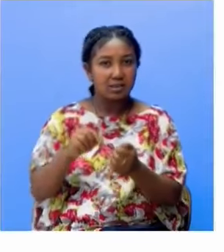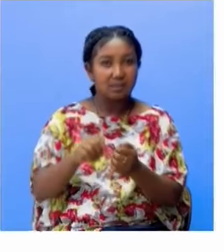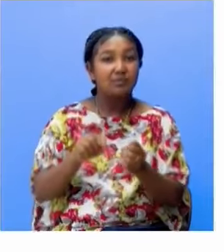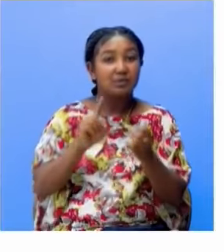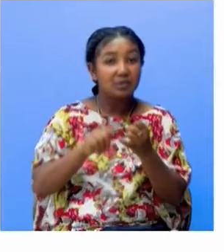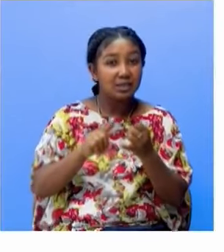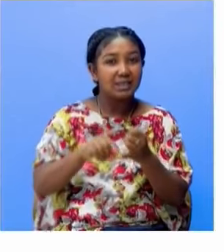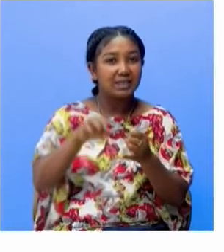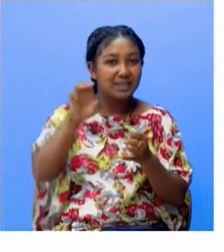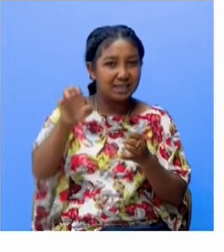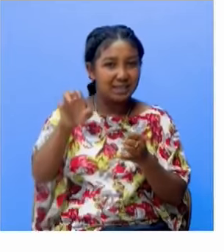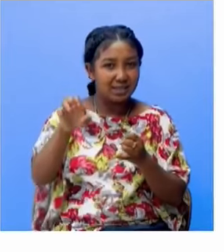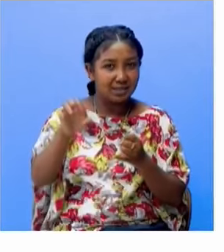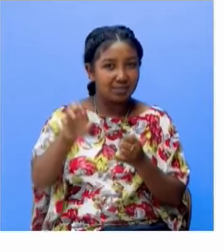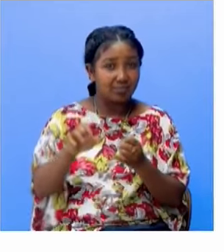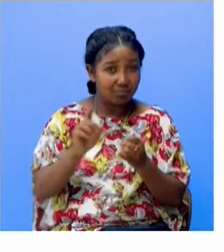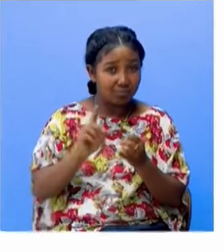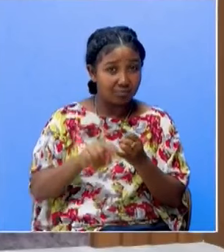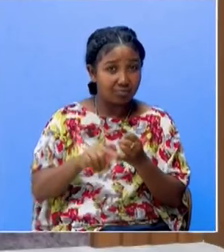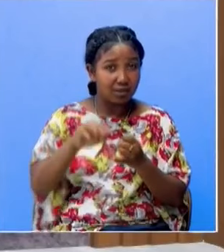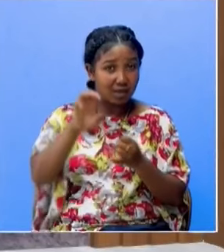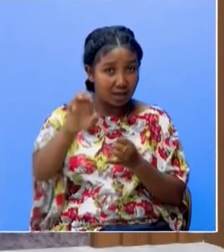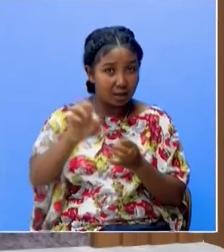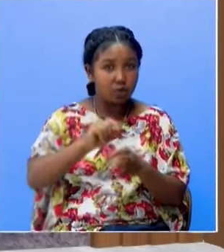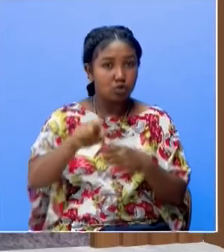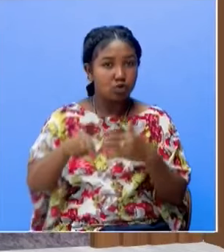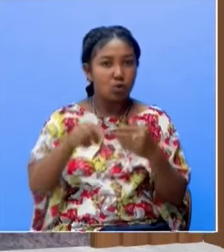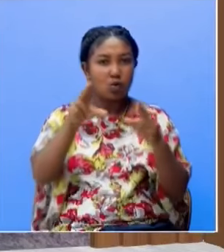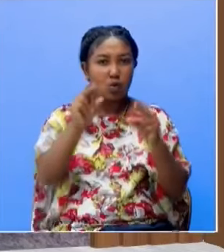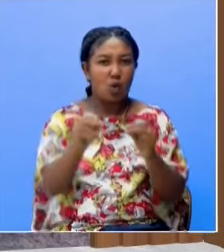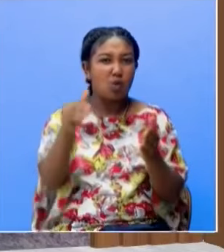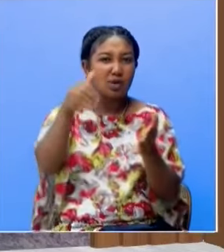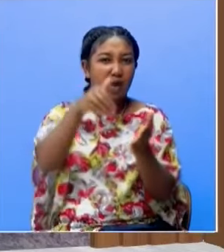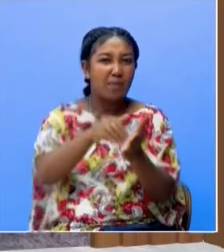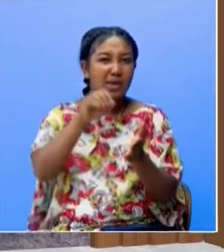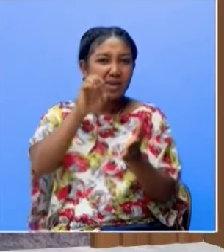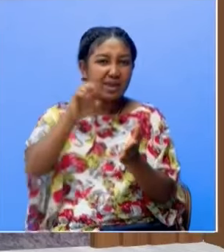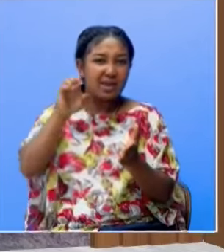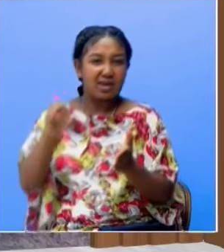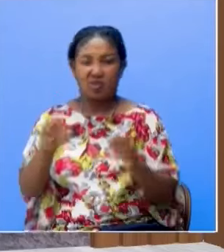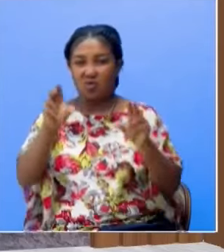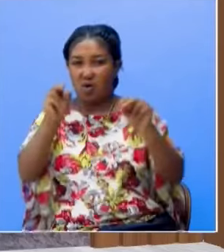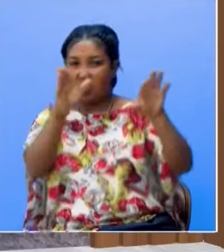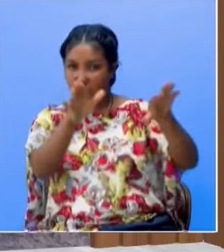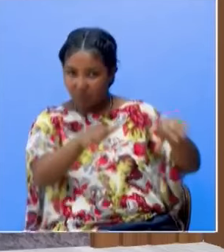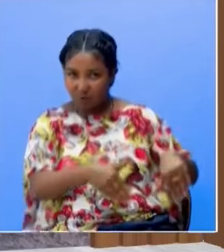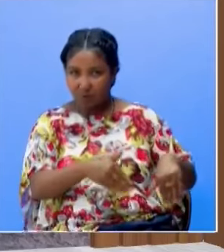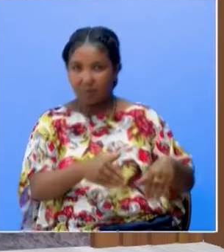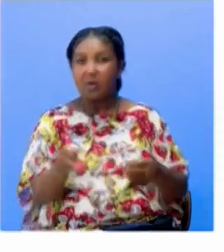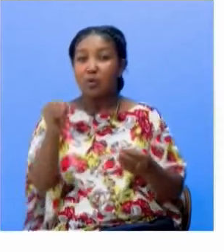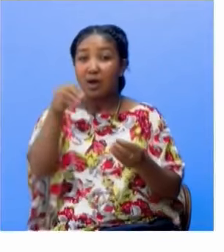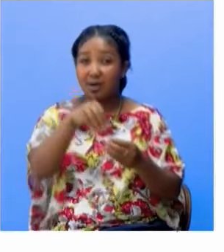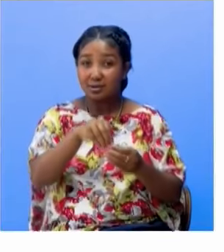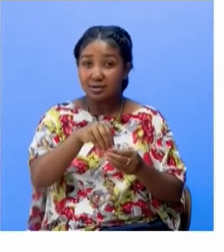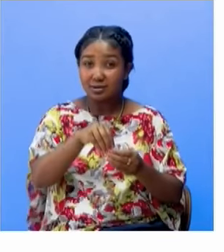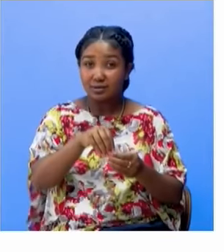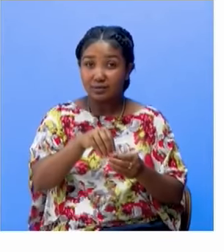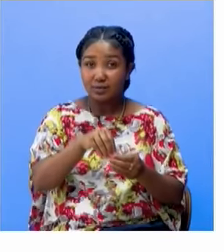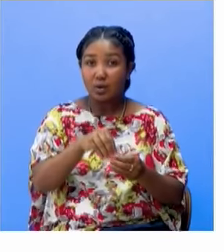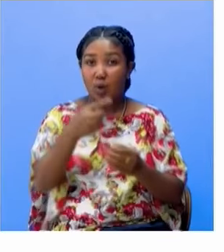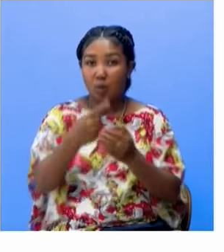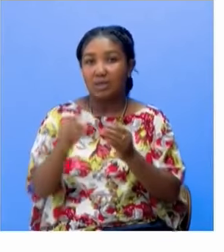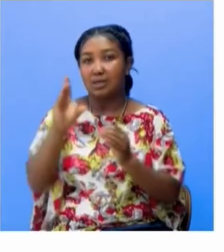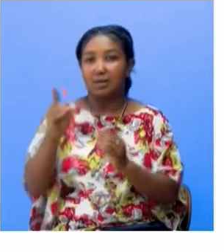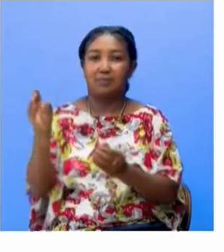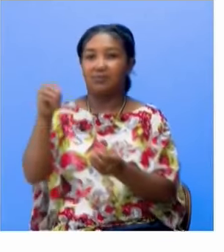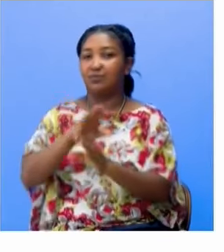in e, isn't it? So, no need of adding another e. Then we simply add only d